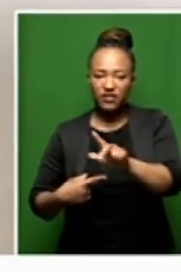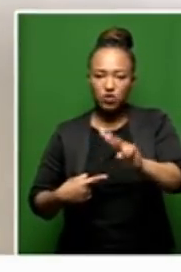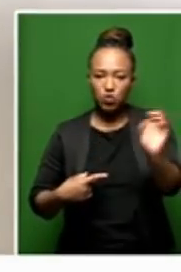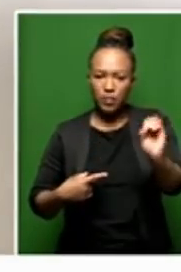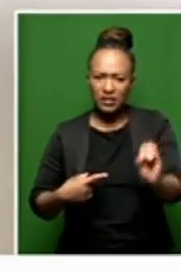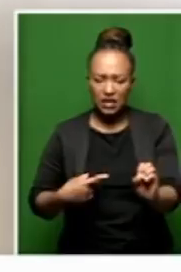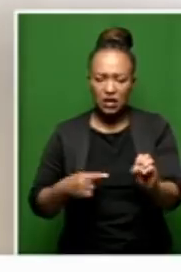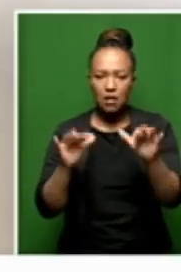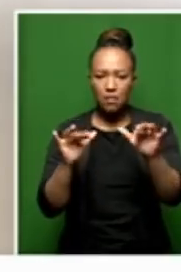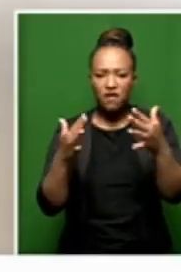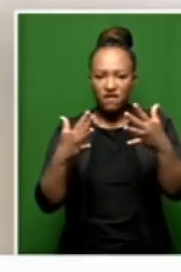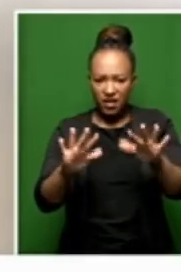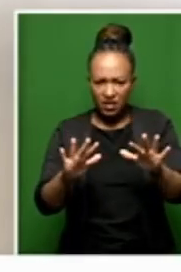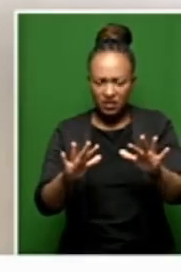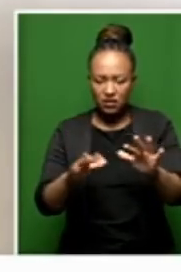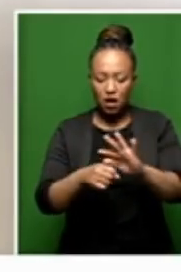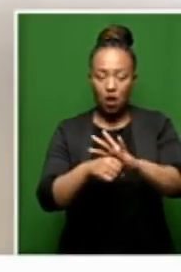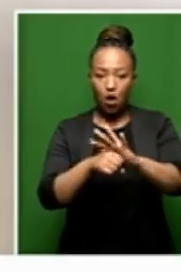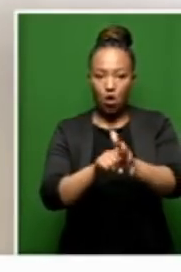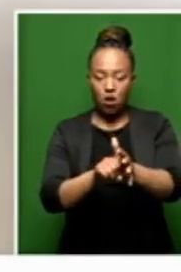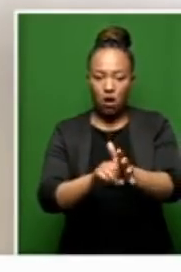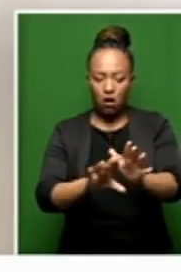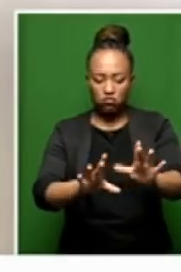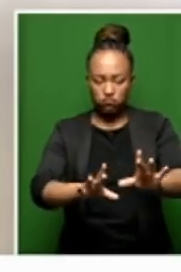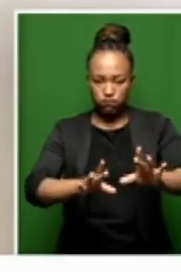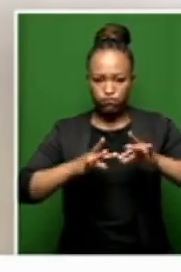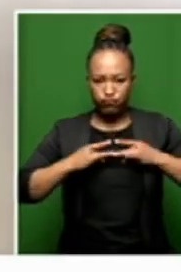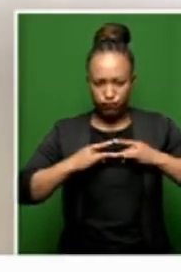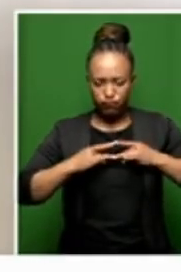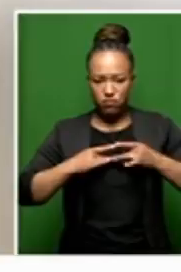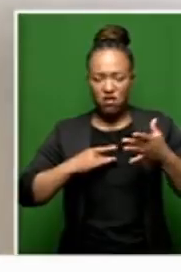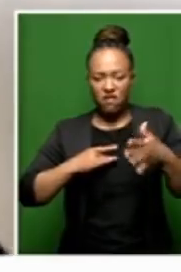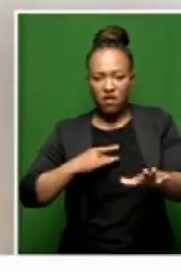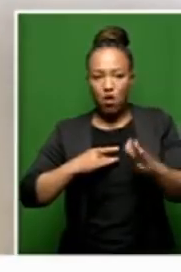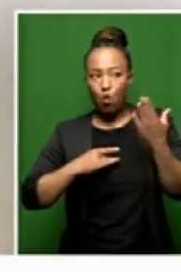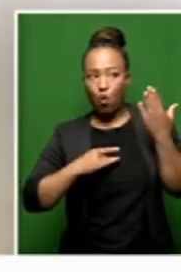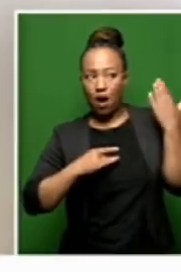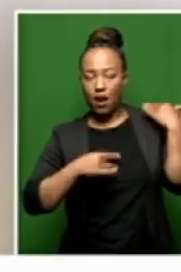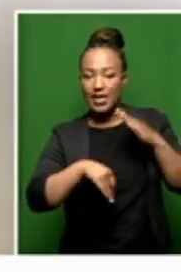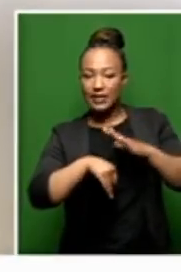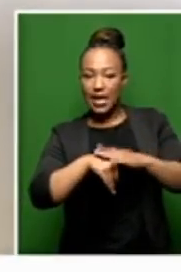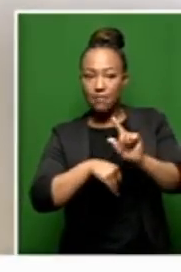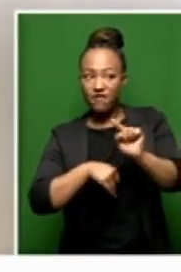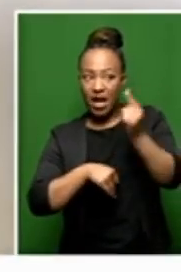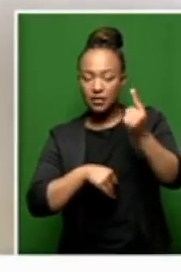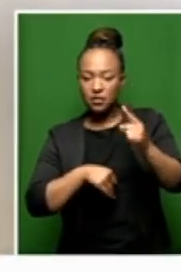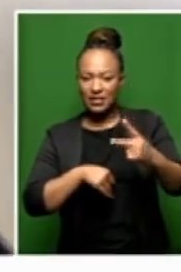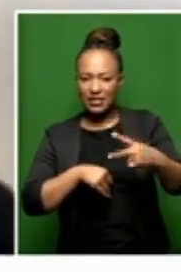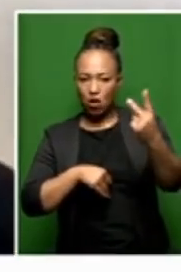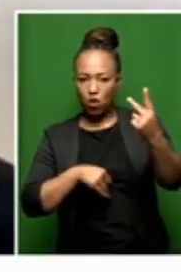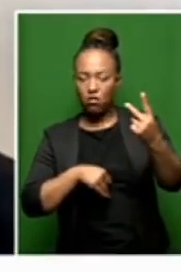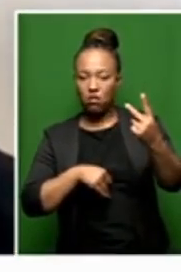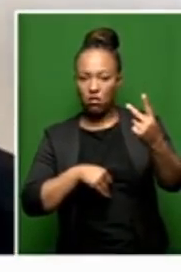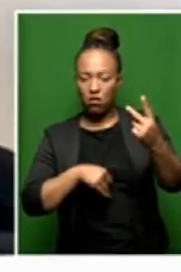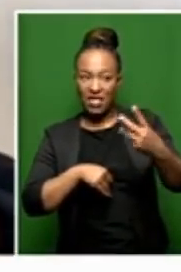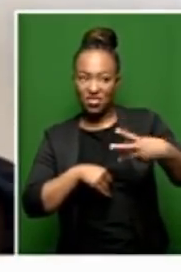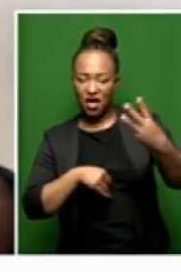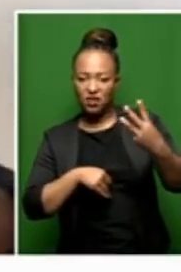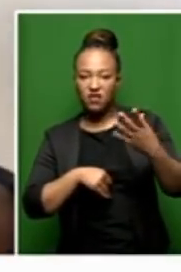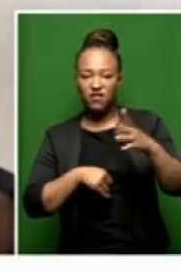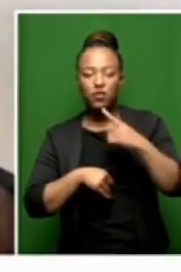who actually got infected with COVID, which we anticipated during the first, second, and third wave, produced something called